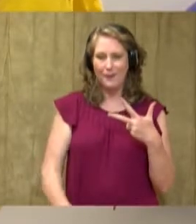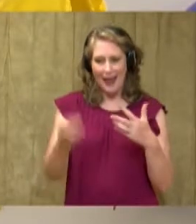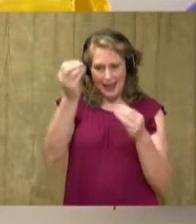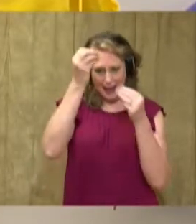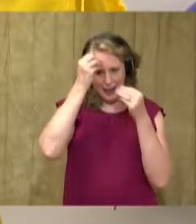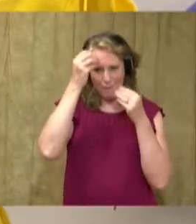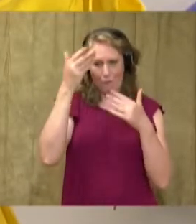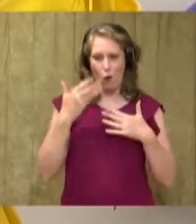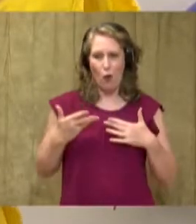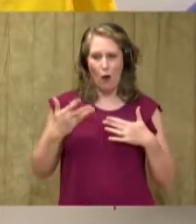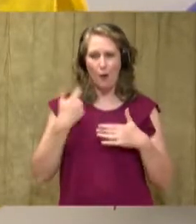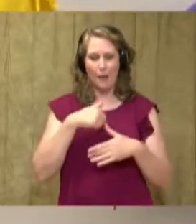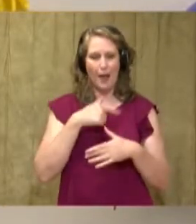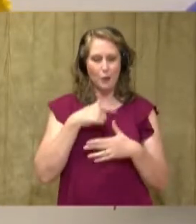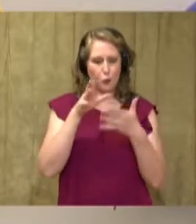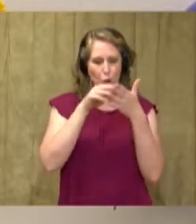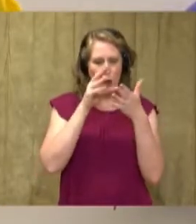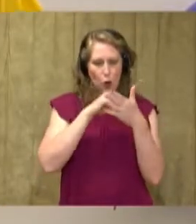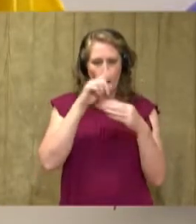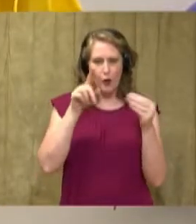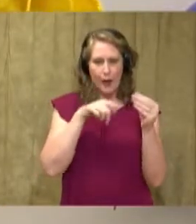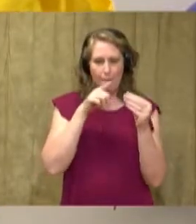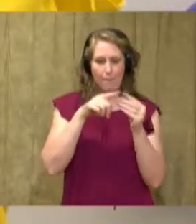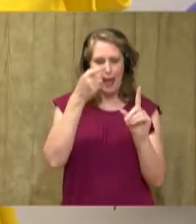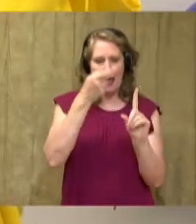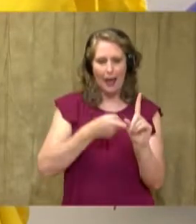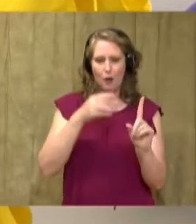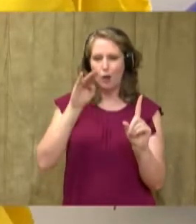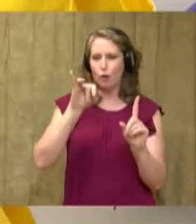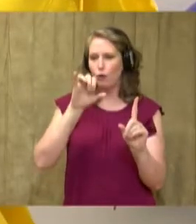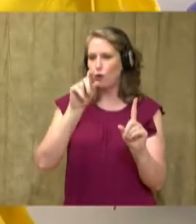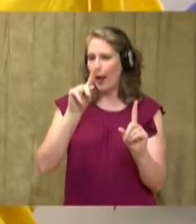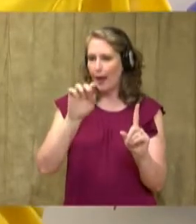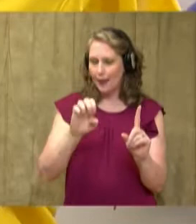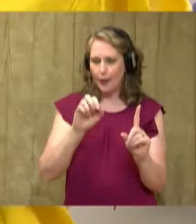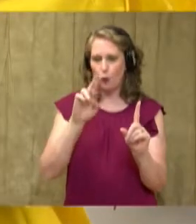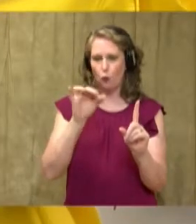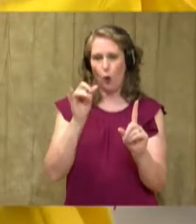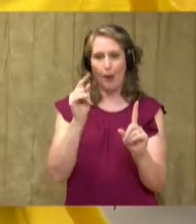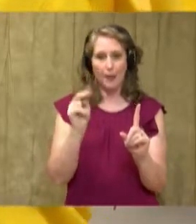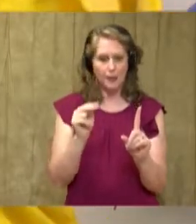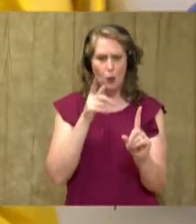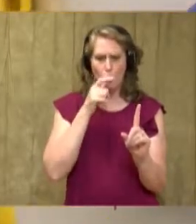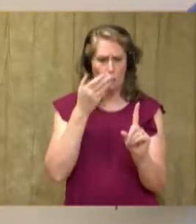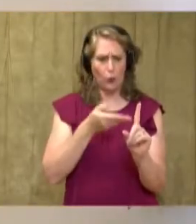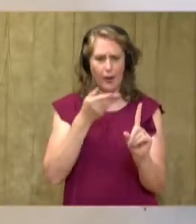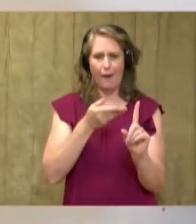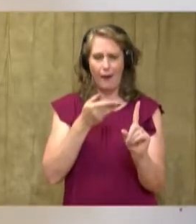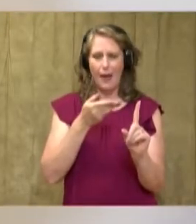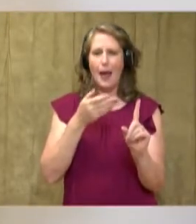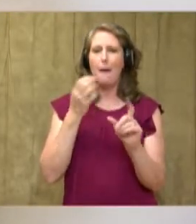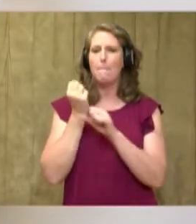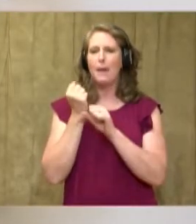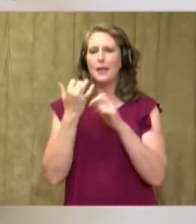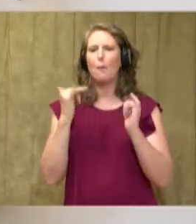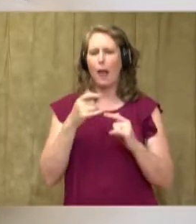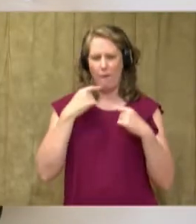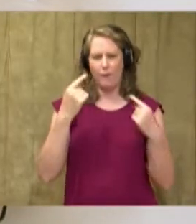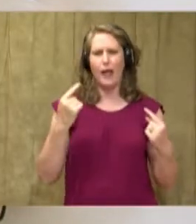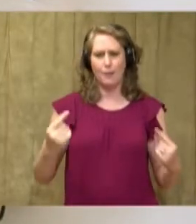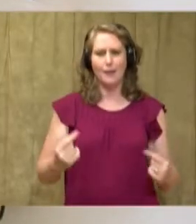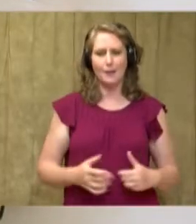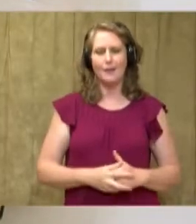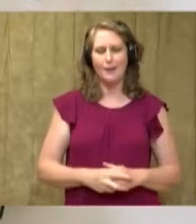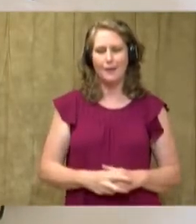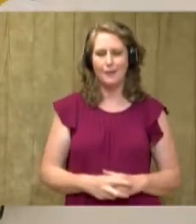Inform, that's right. We're going to get more information about Jackie Robinson, who was a famous baseball player. All right, there we go. We